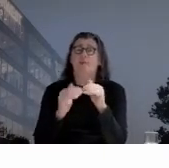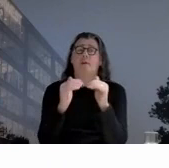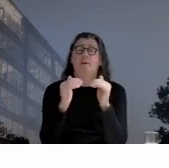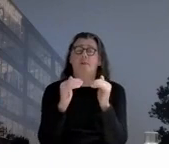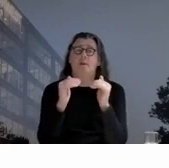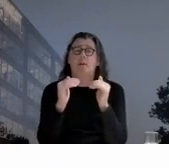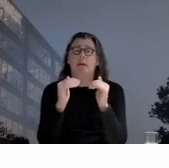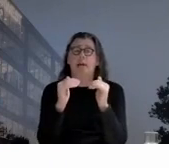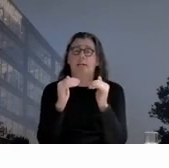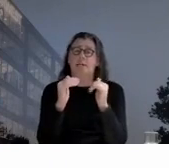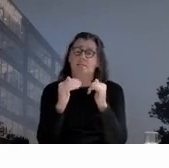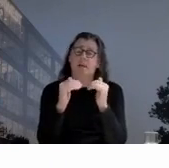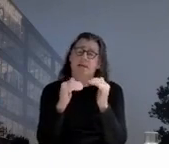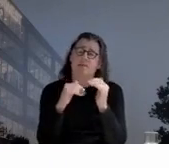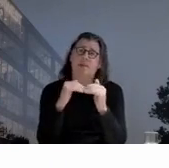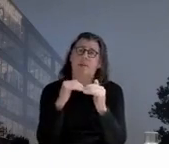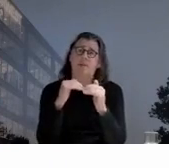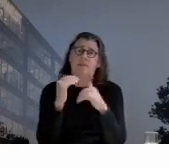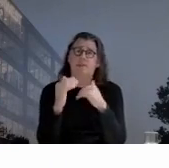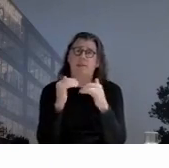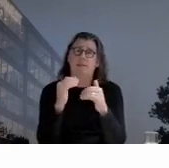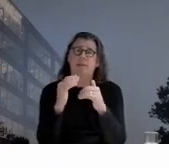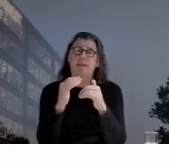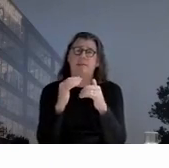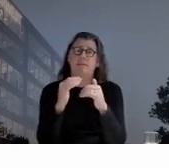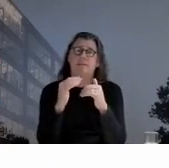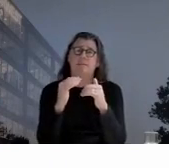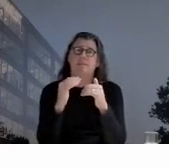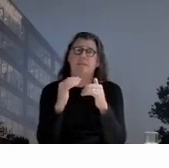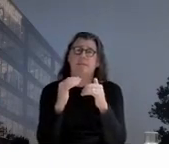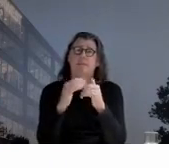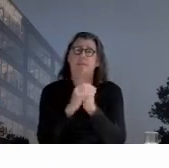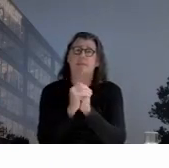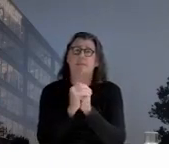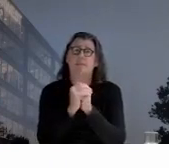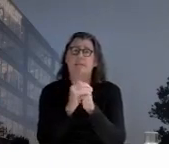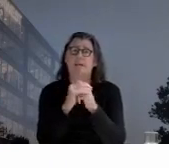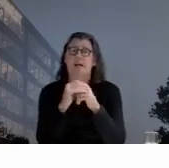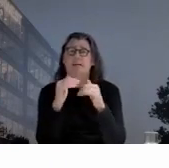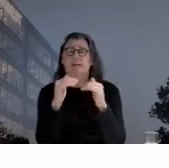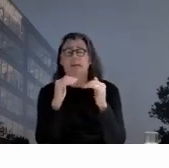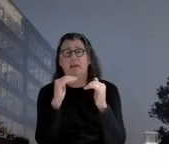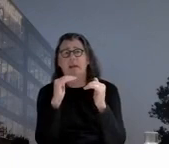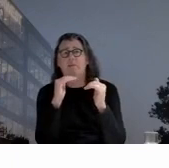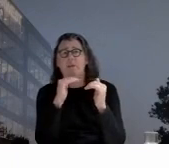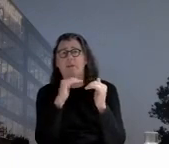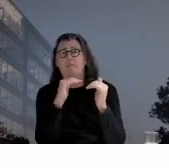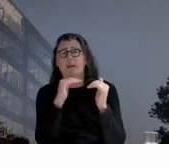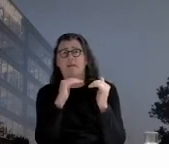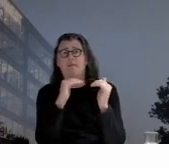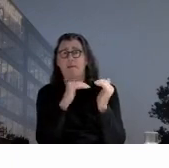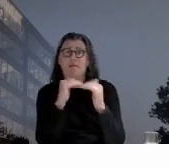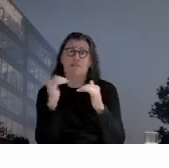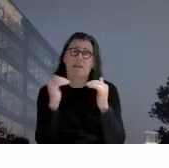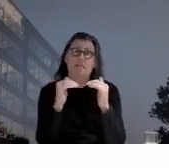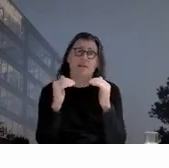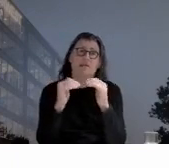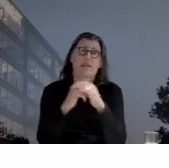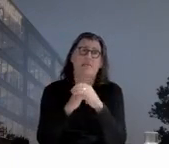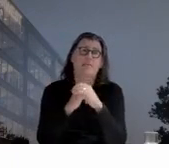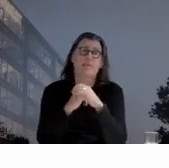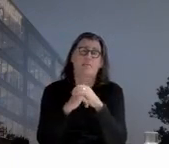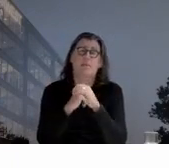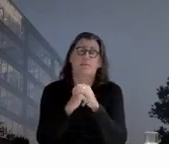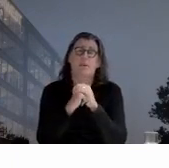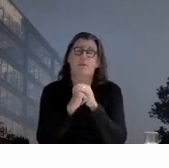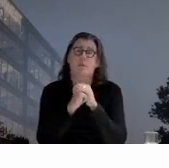So therefore, if we look at the impact of putting a sunshade on the outside of the building, we can see that we could make further savings